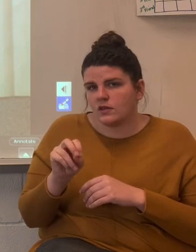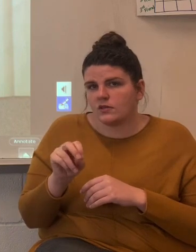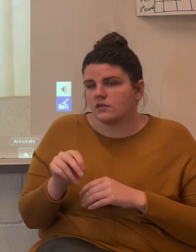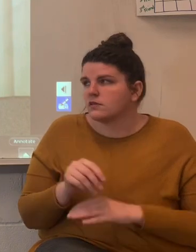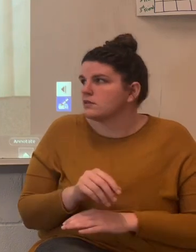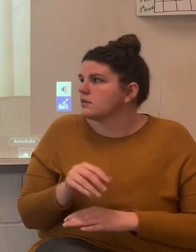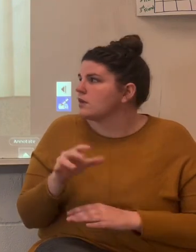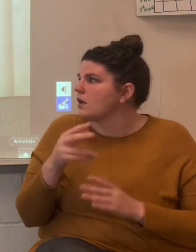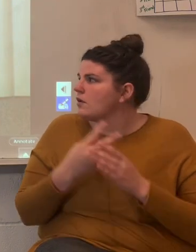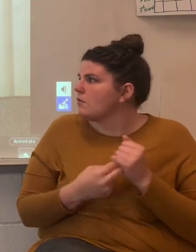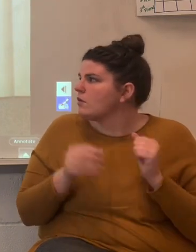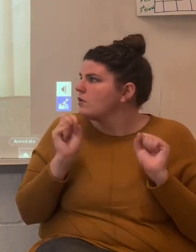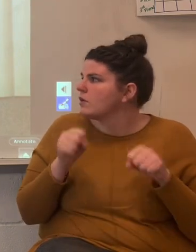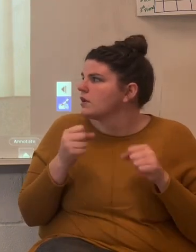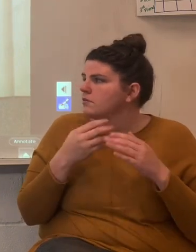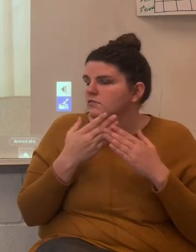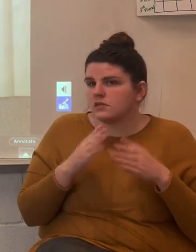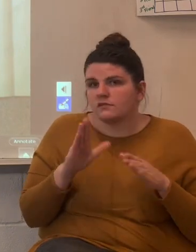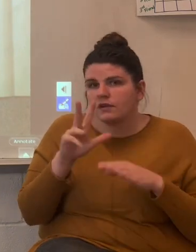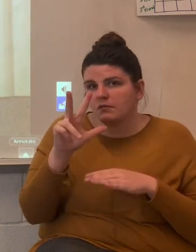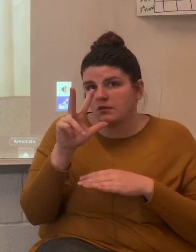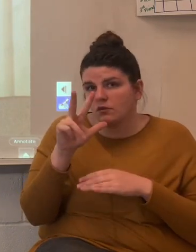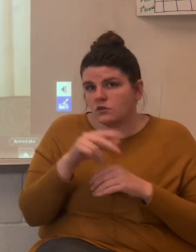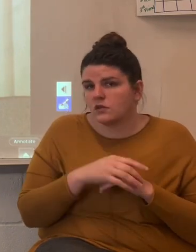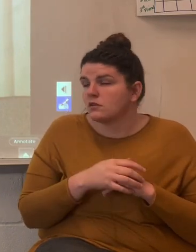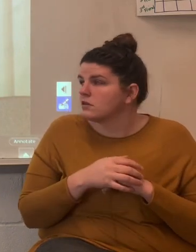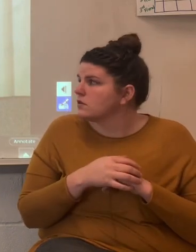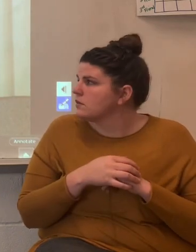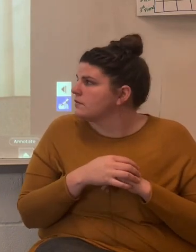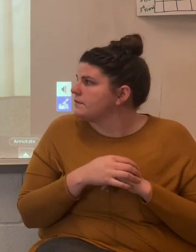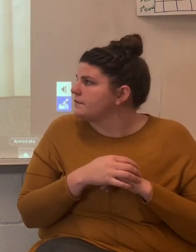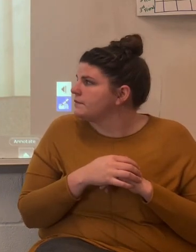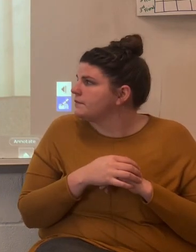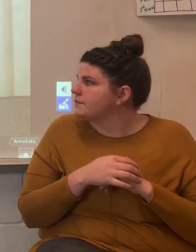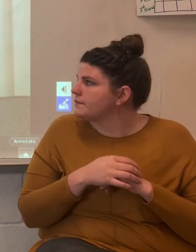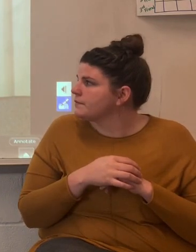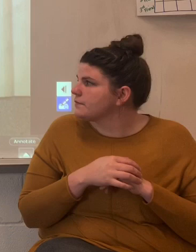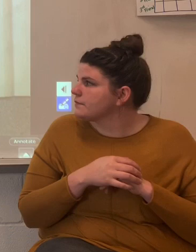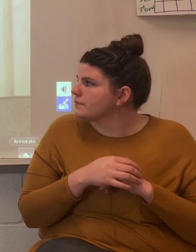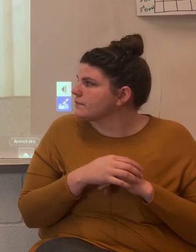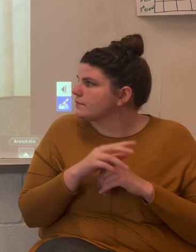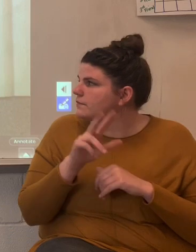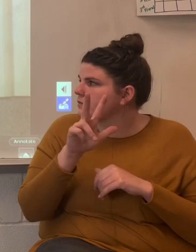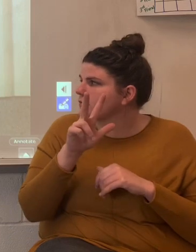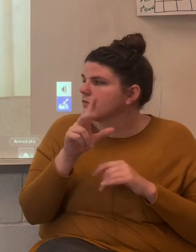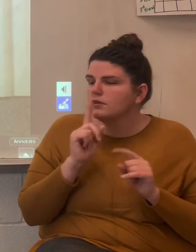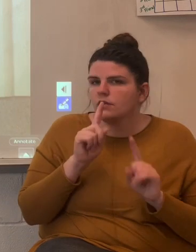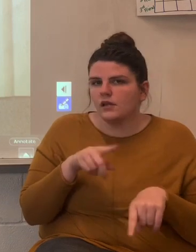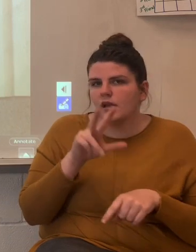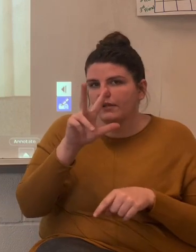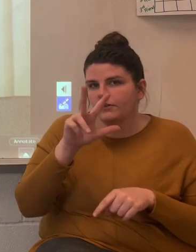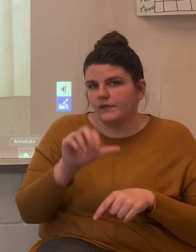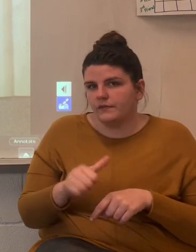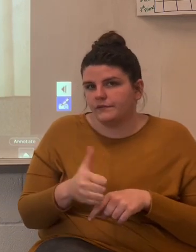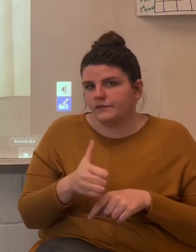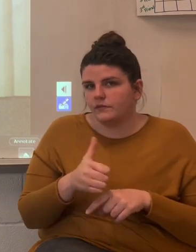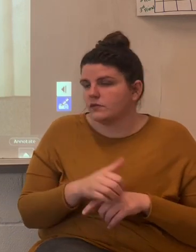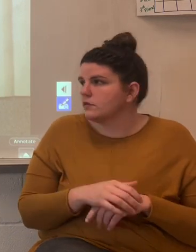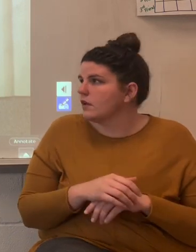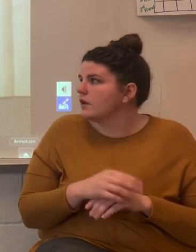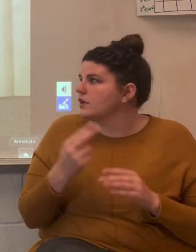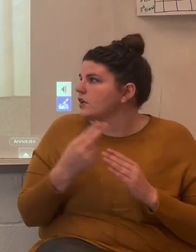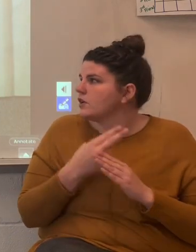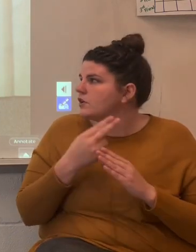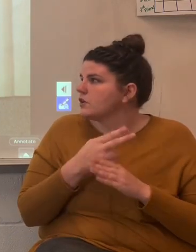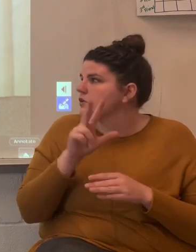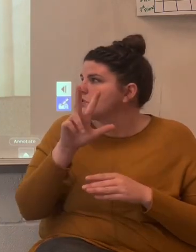which both of those can be divided by 3, and you would end up with 3/10. So he used